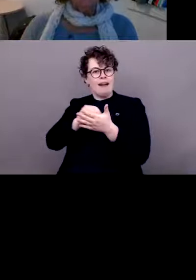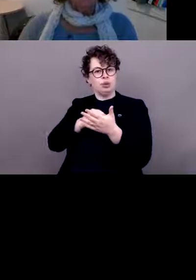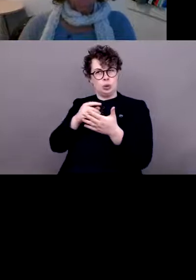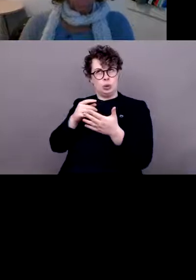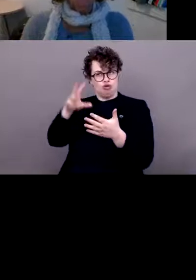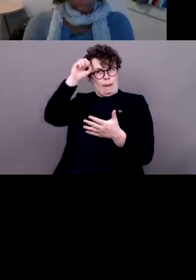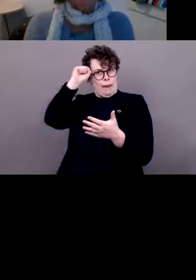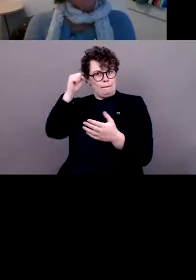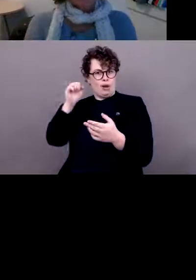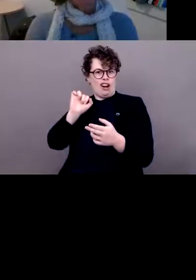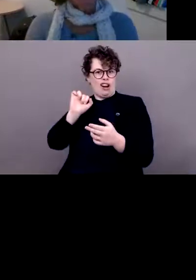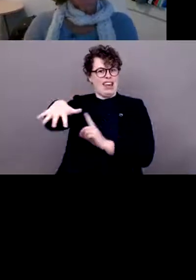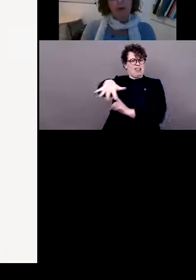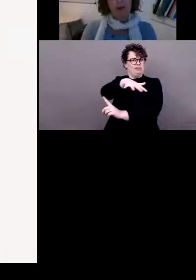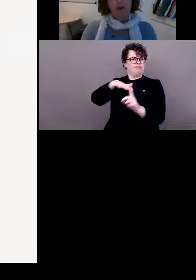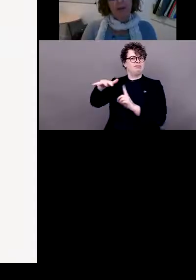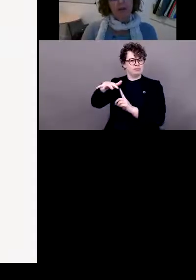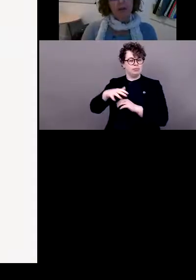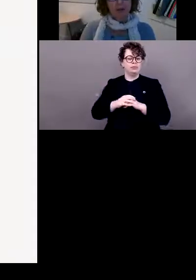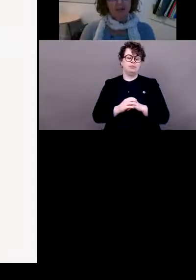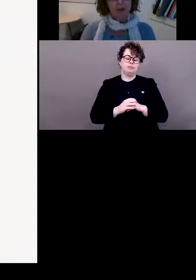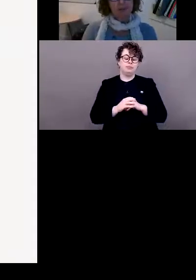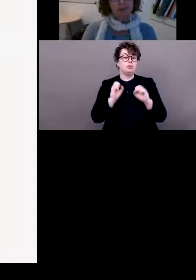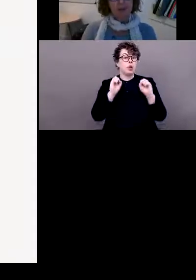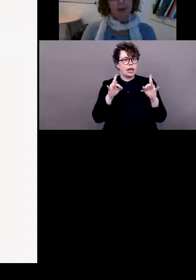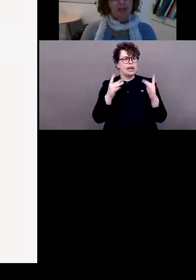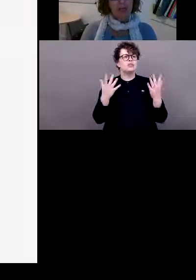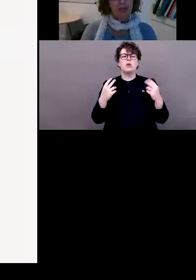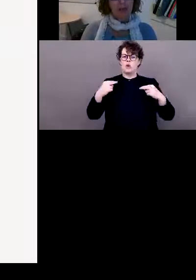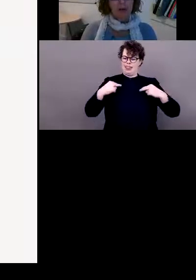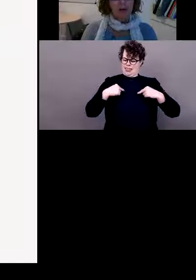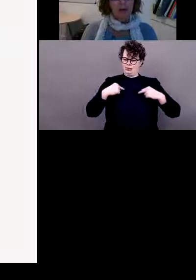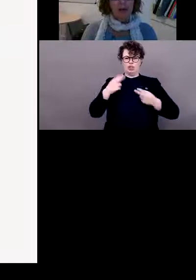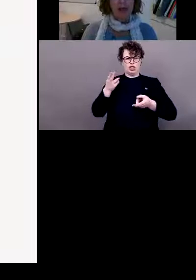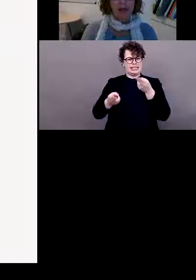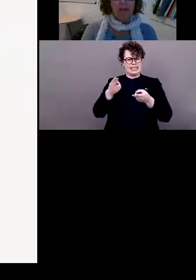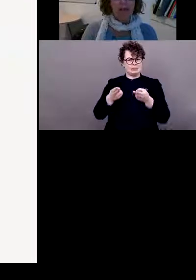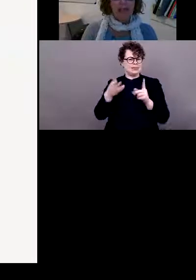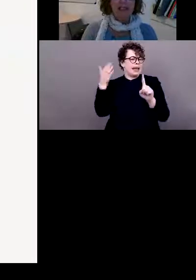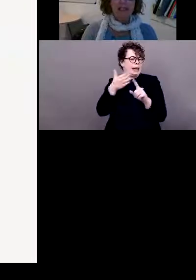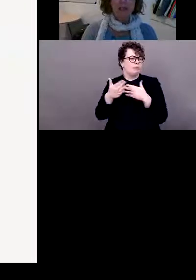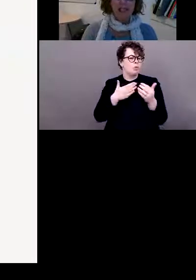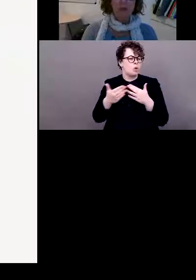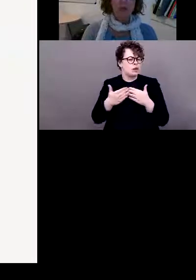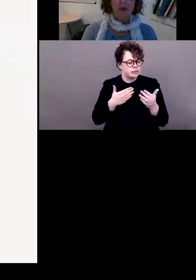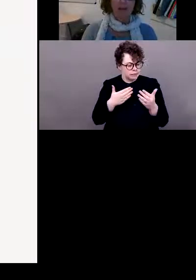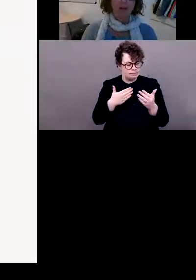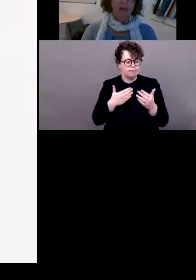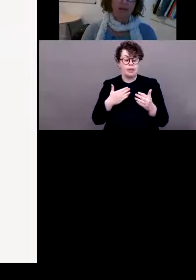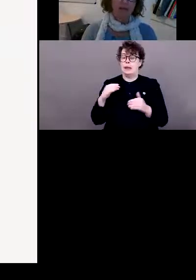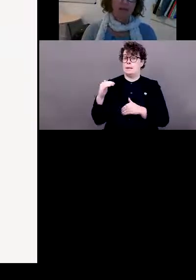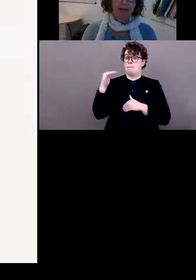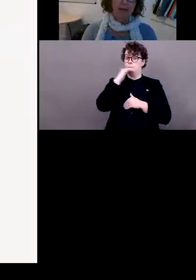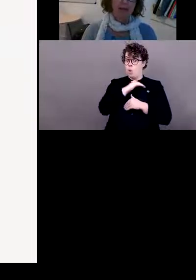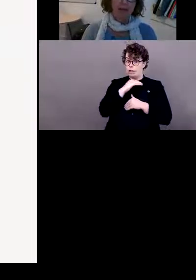So let's think about the aims of language assessment. So a key aim really is to see whether